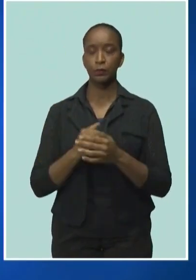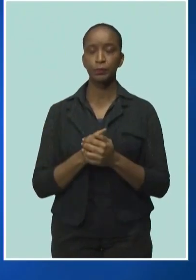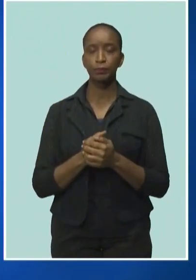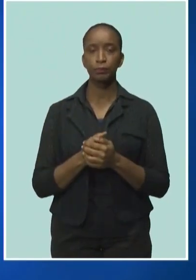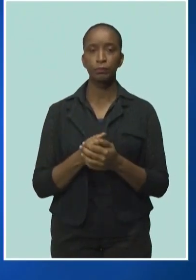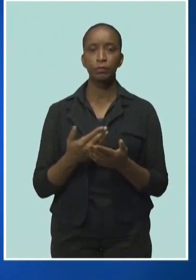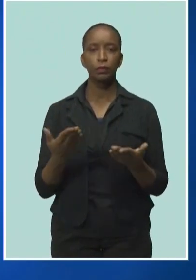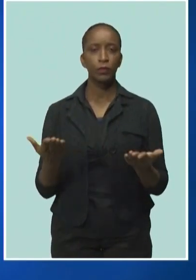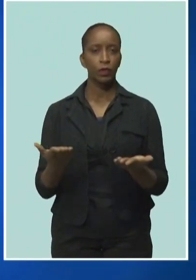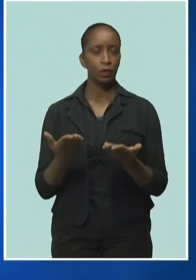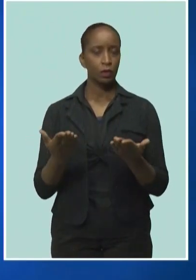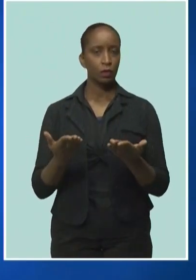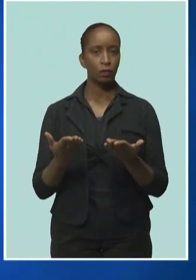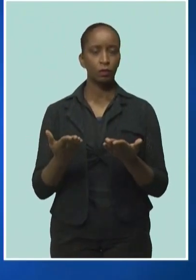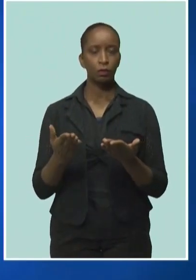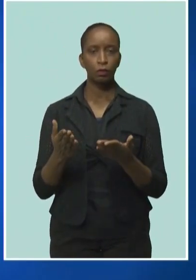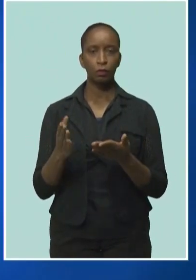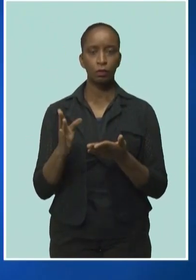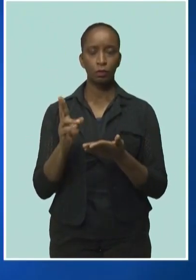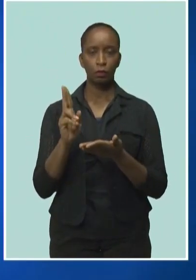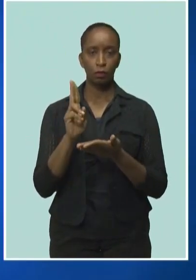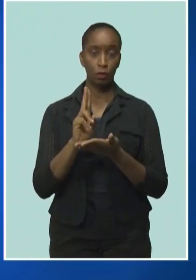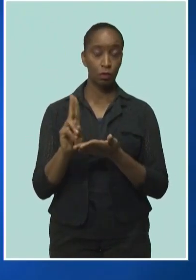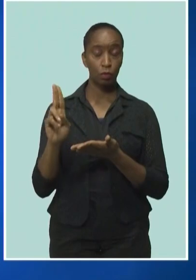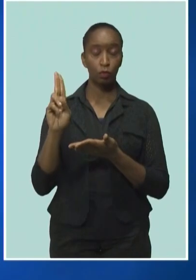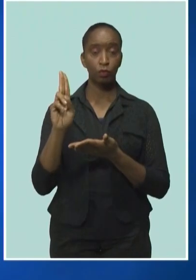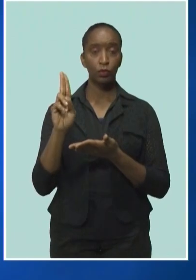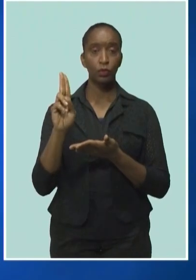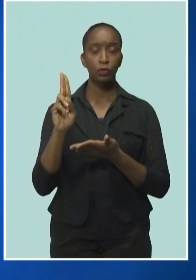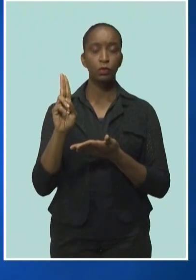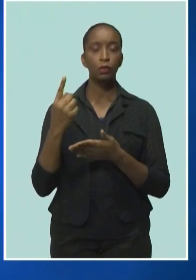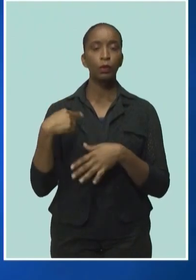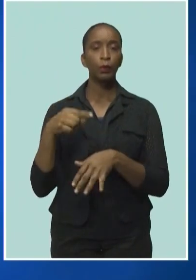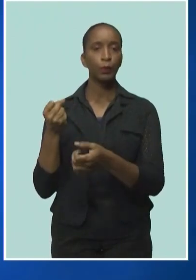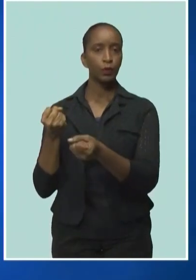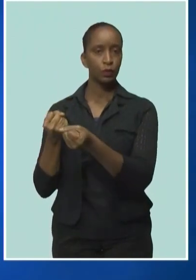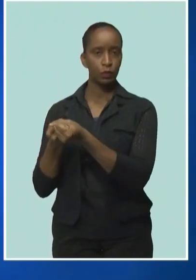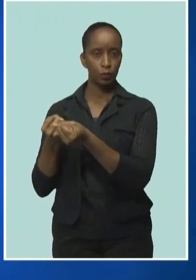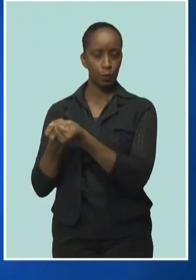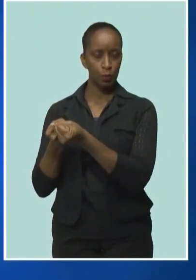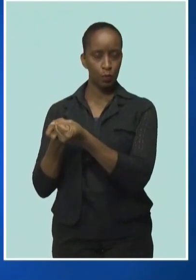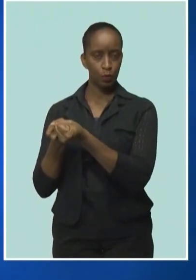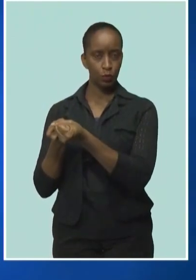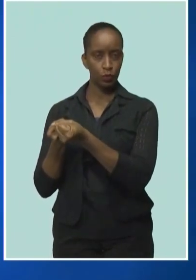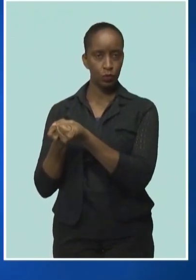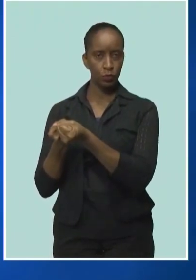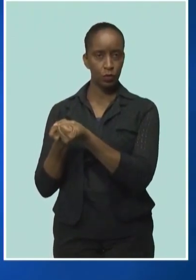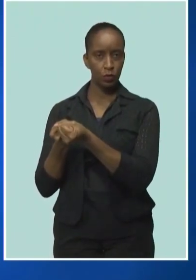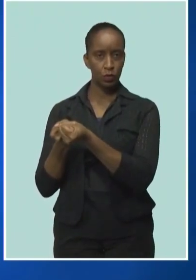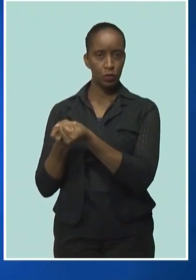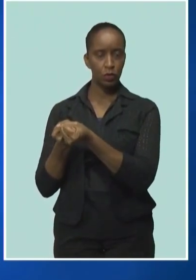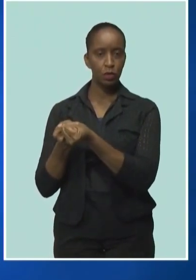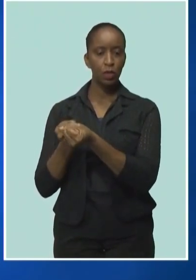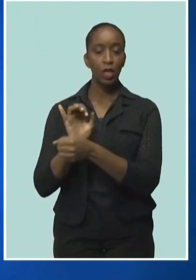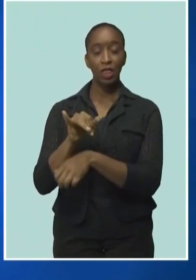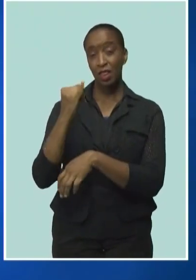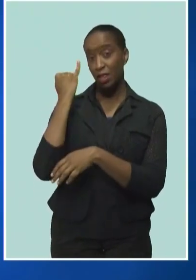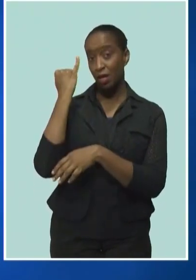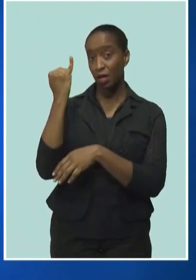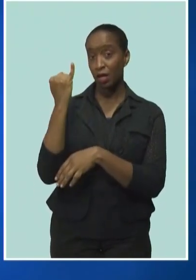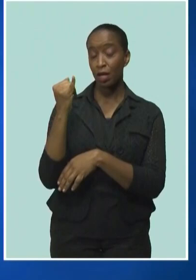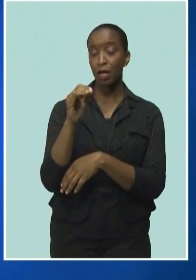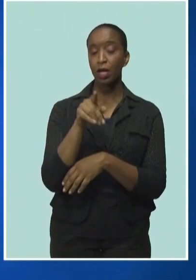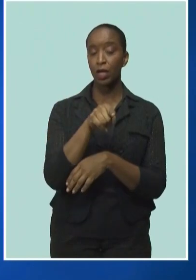therefore fully supports the value-added model advocated by BIBA President Jamar